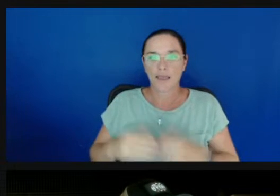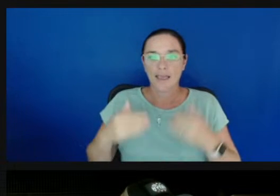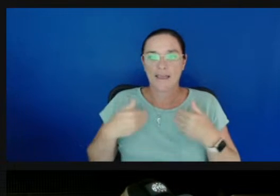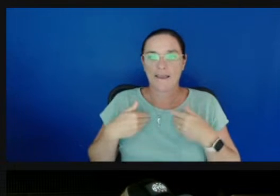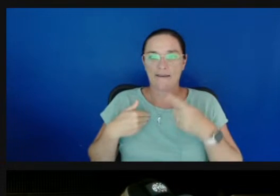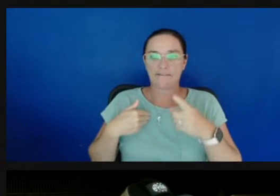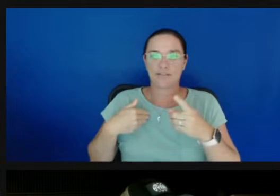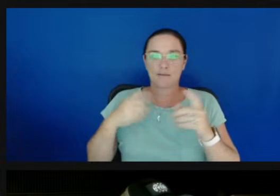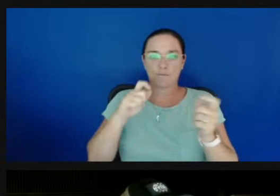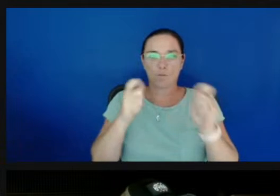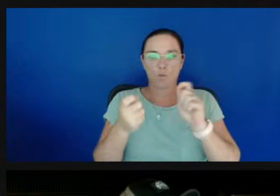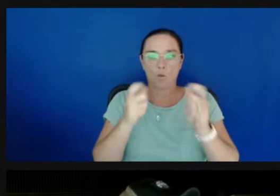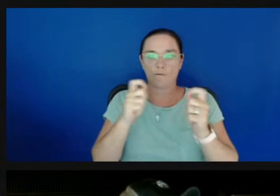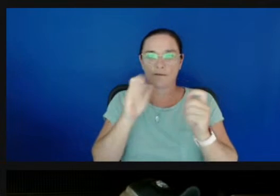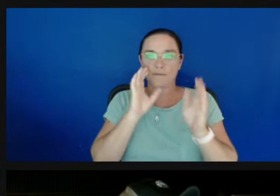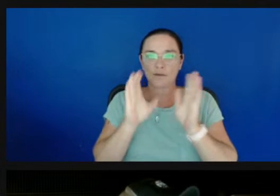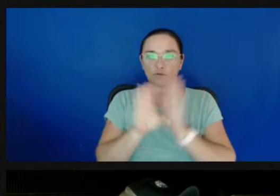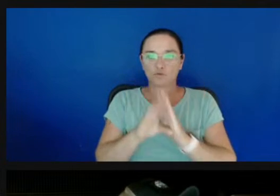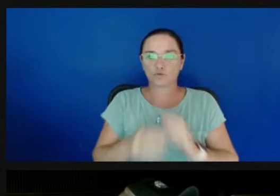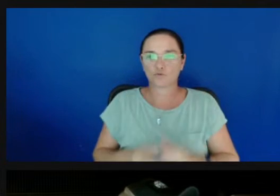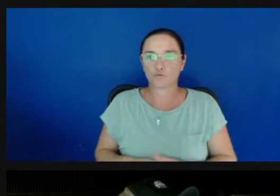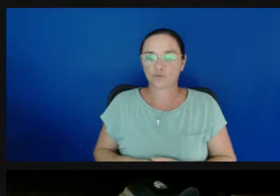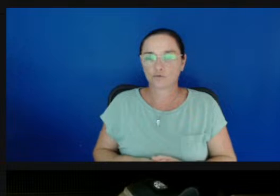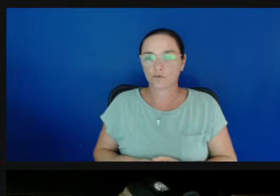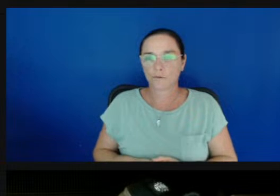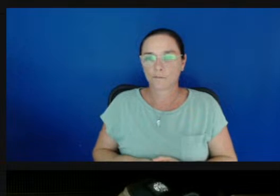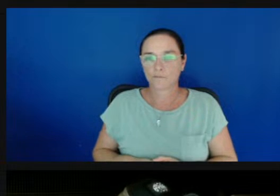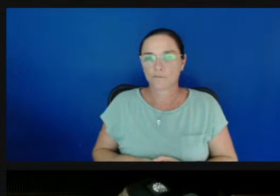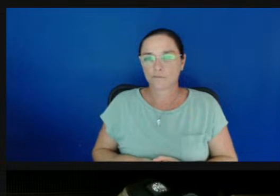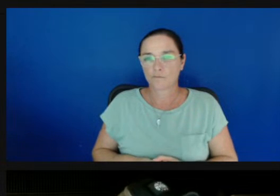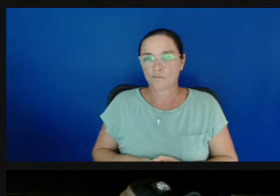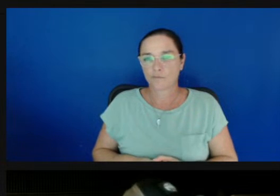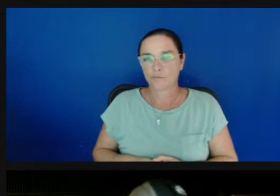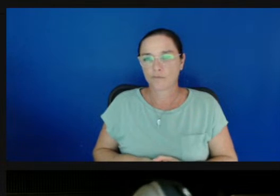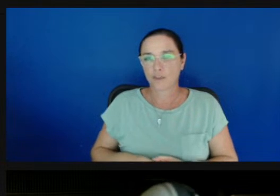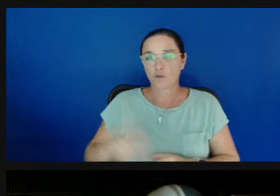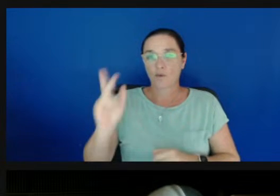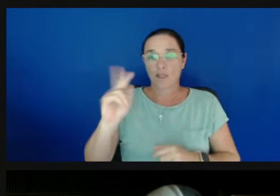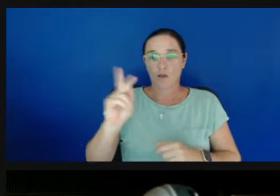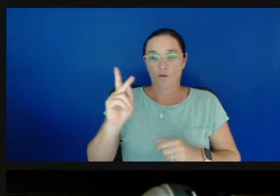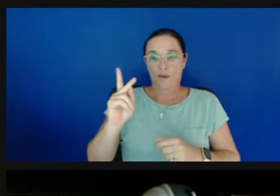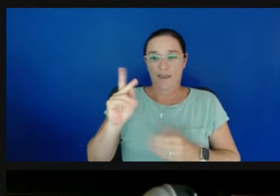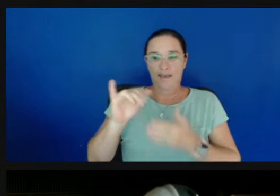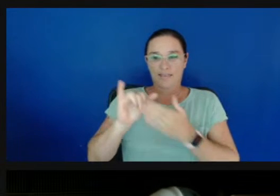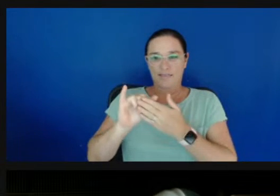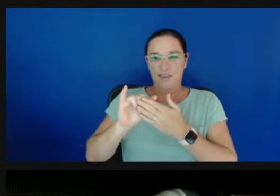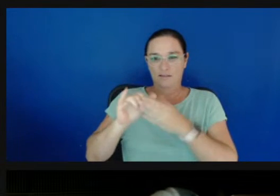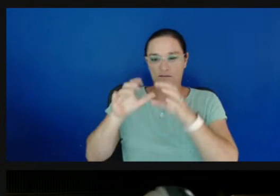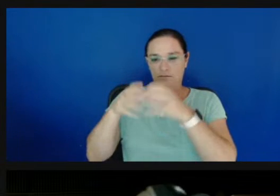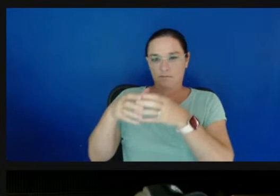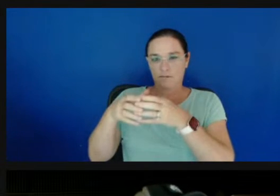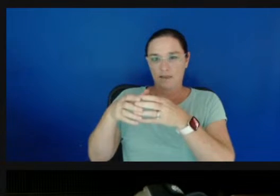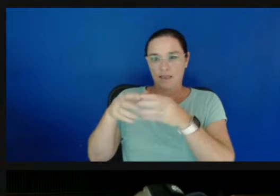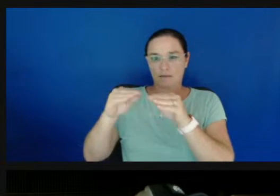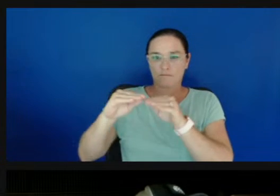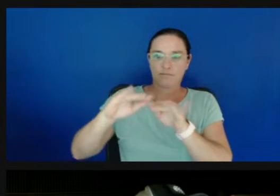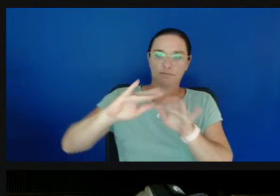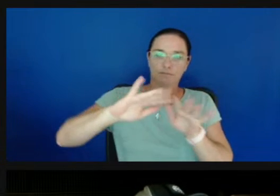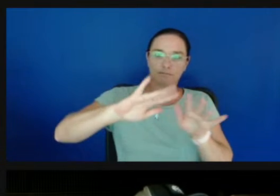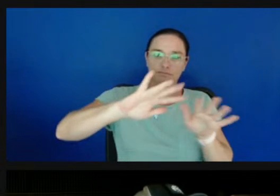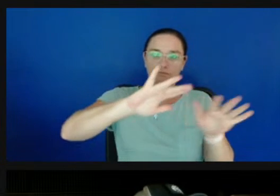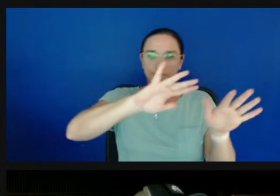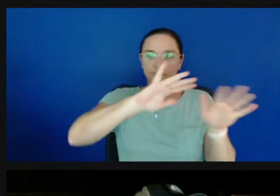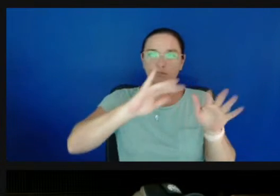forecast overlaid on a satellite image with a source here in Kilauea and showing the distribution of fog with the